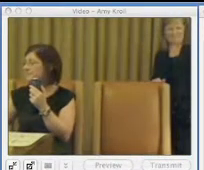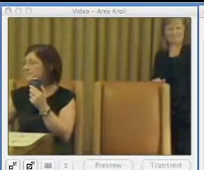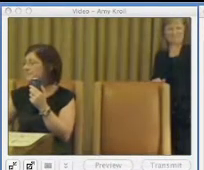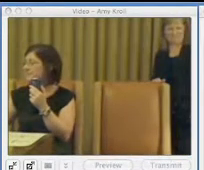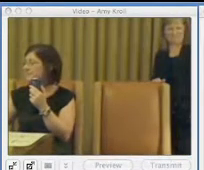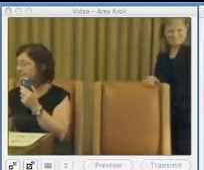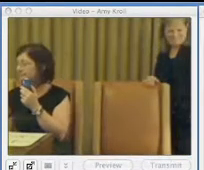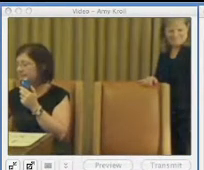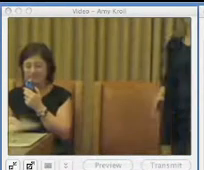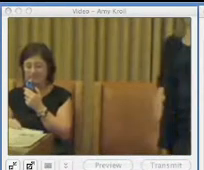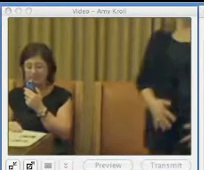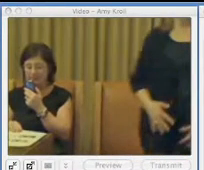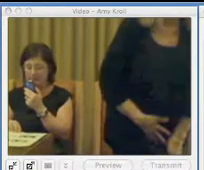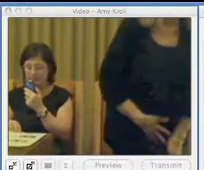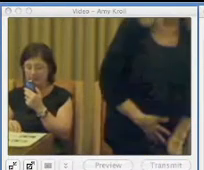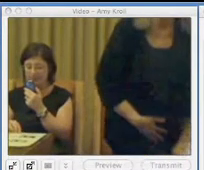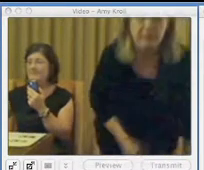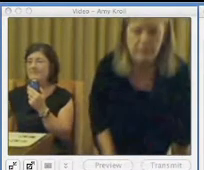Chapter 4.